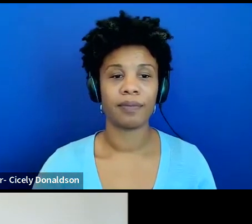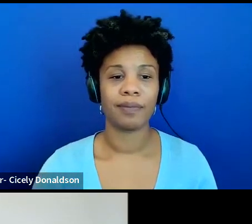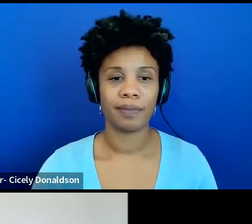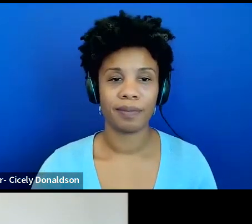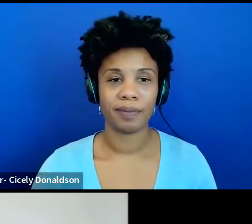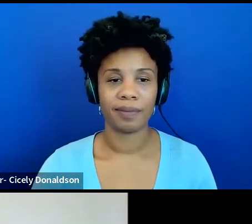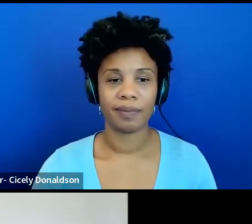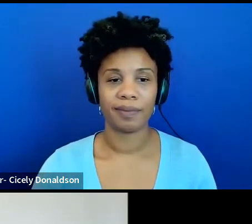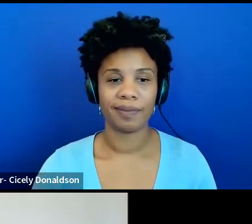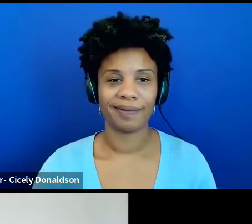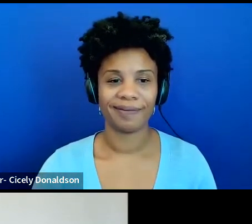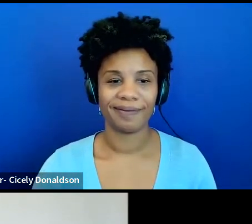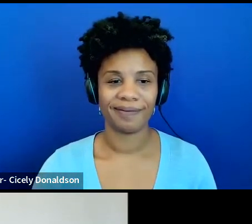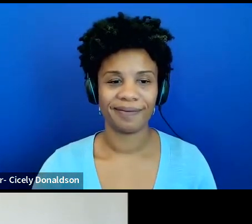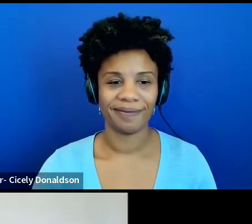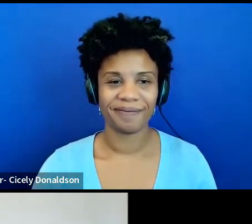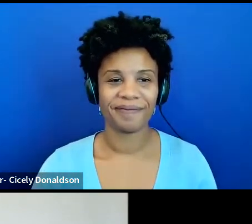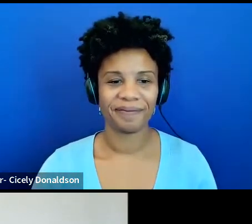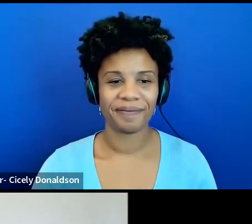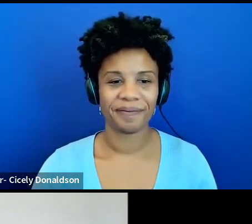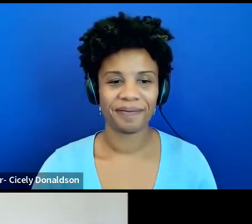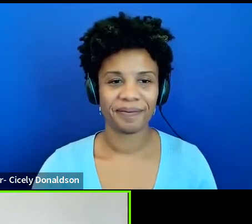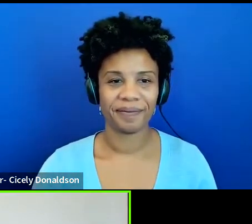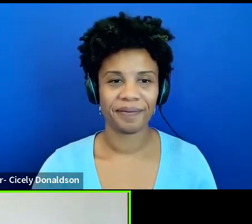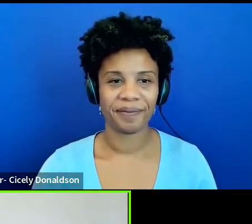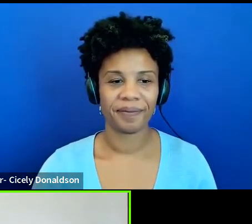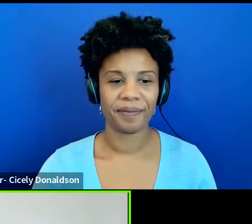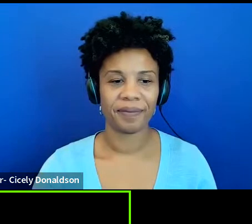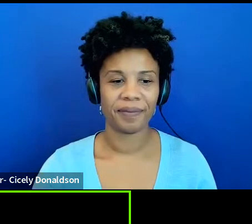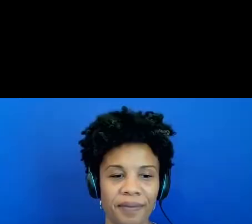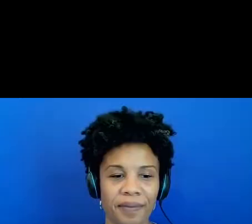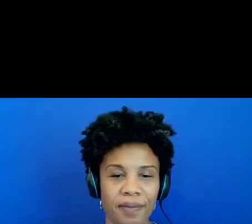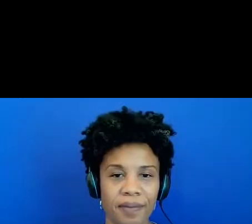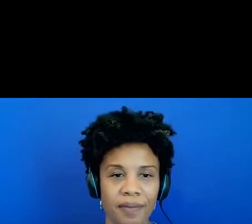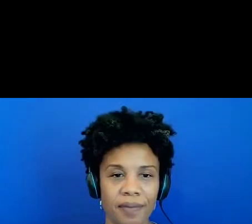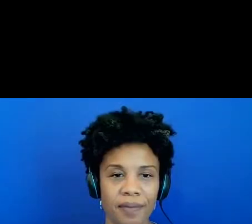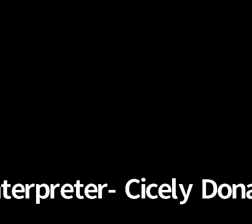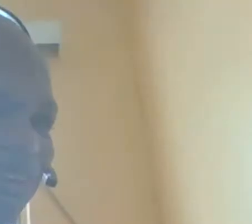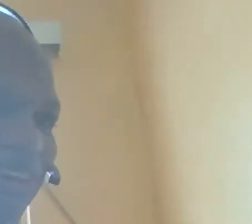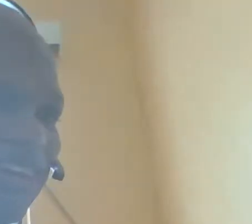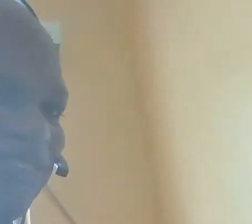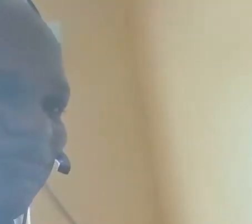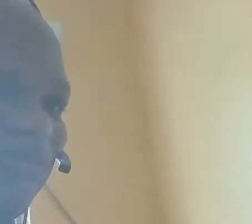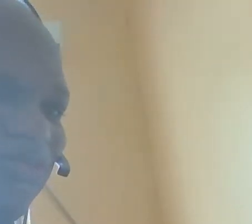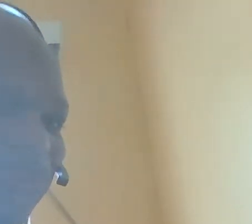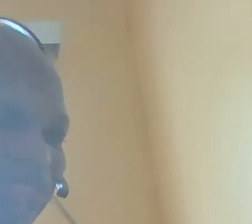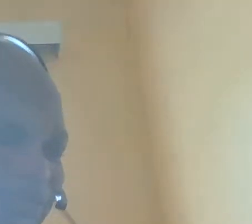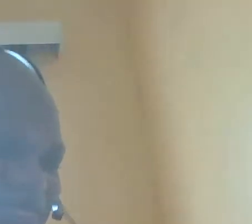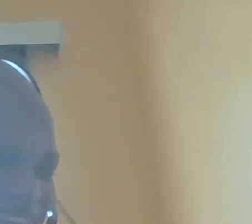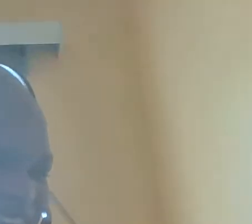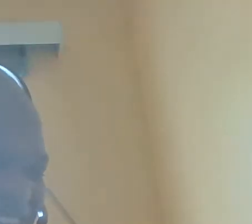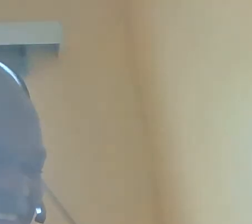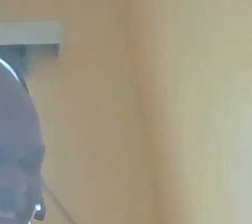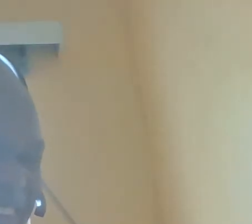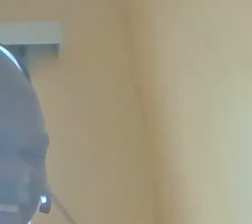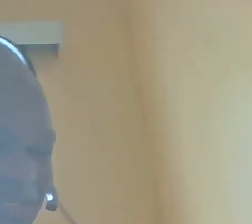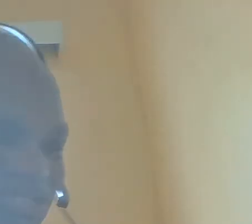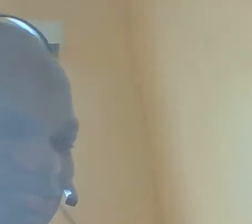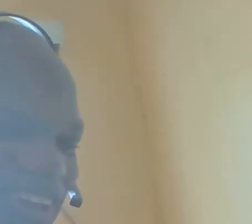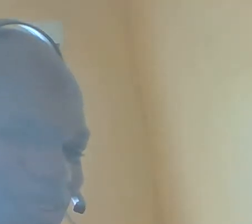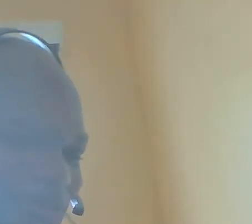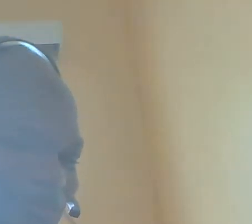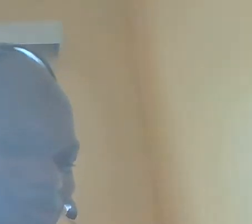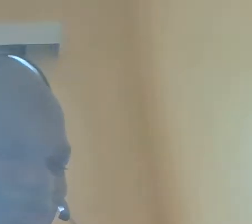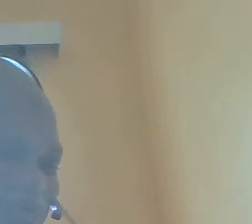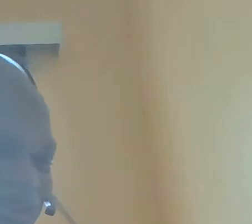Other questions? All right, for me, One of the